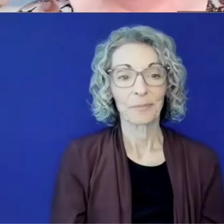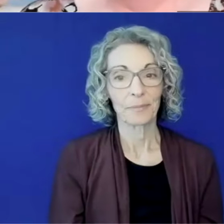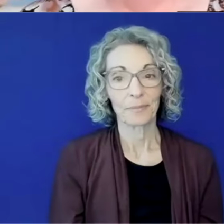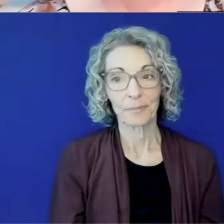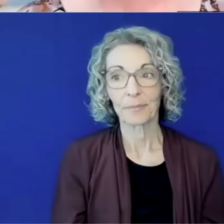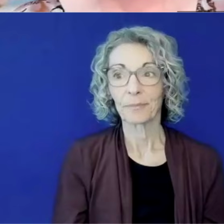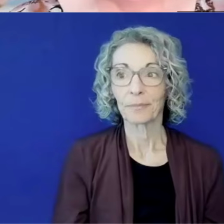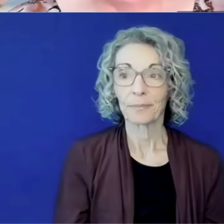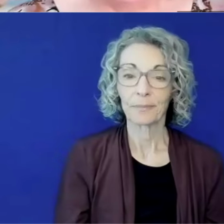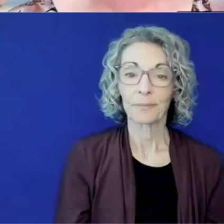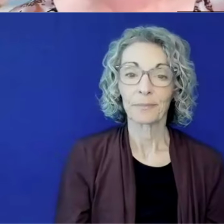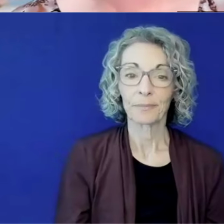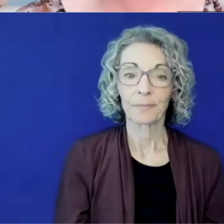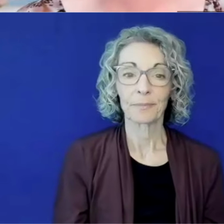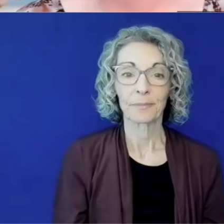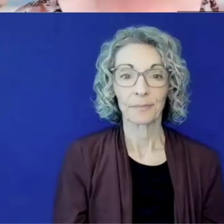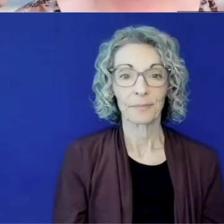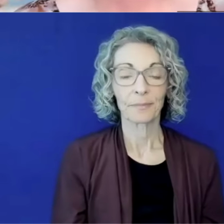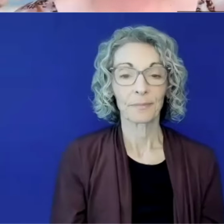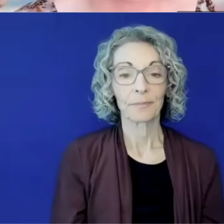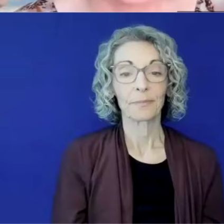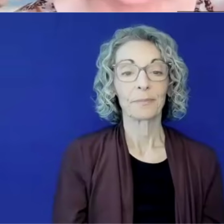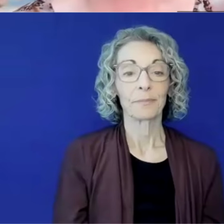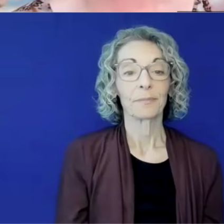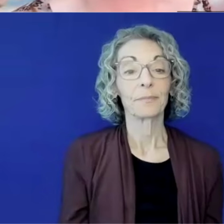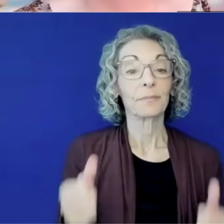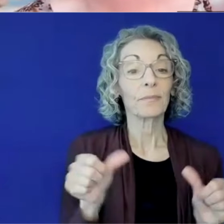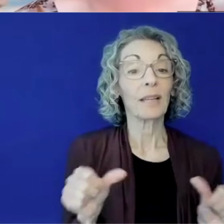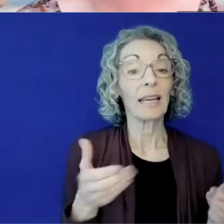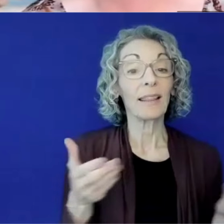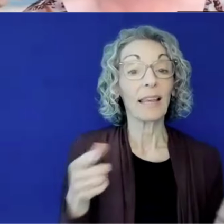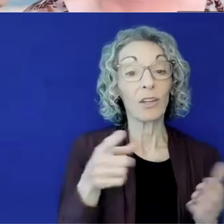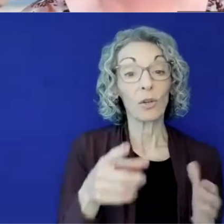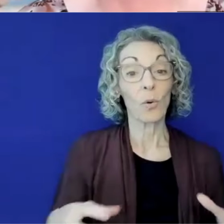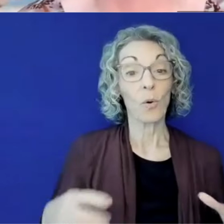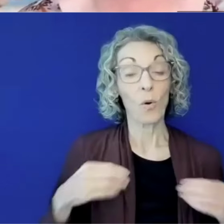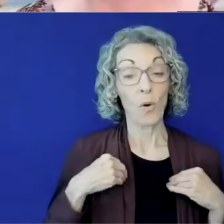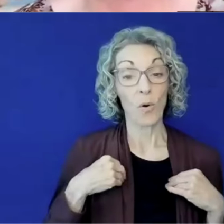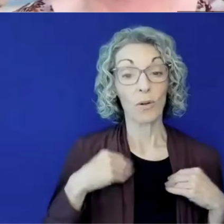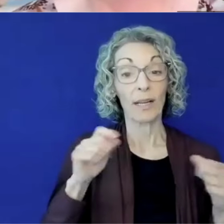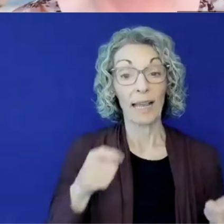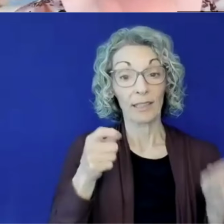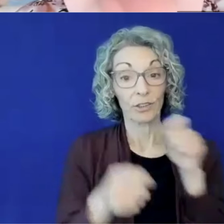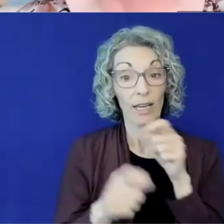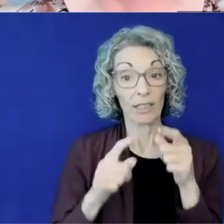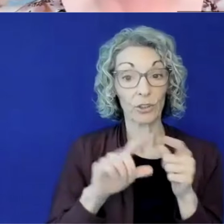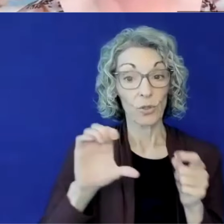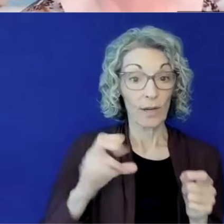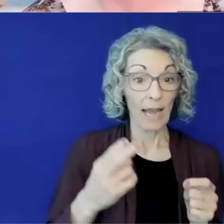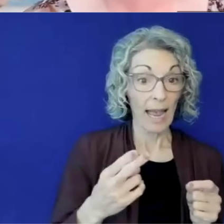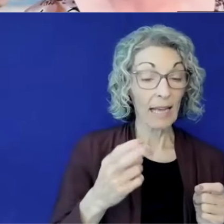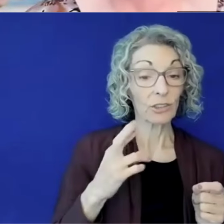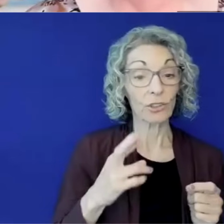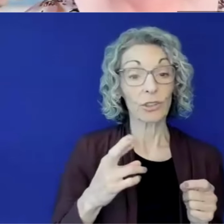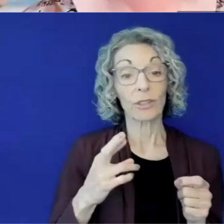So anything that you own that could be changed to cash and used to pay for food or shelter is going to